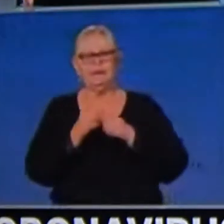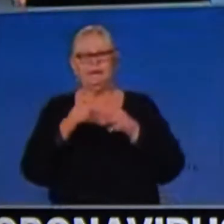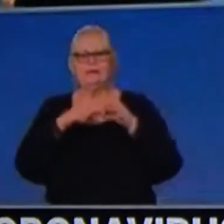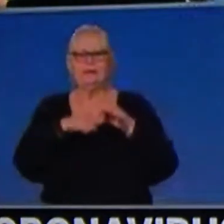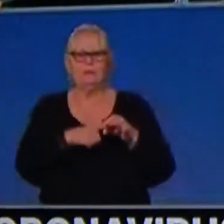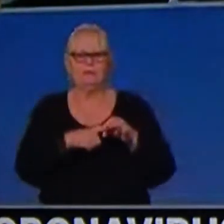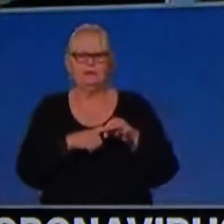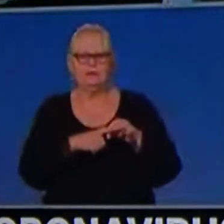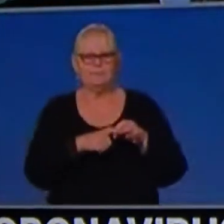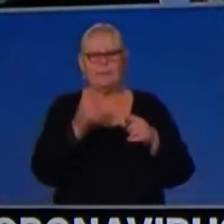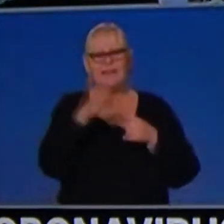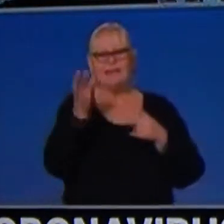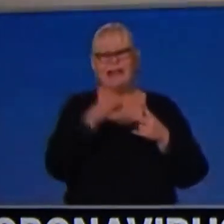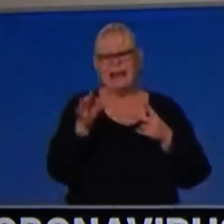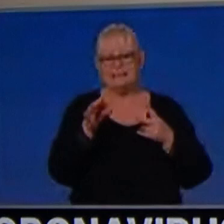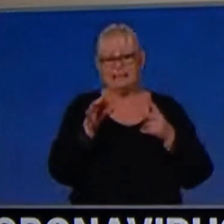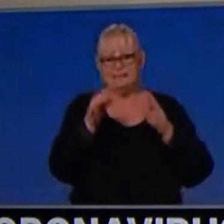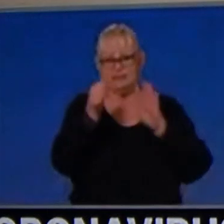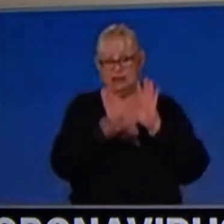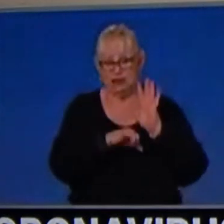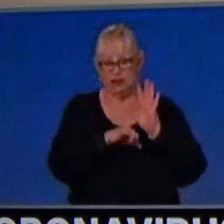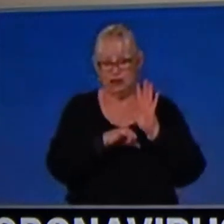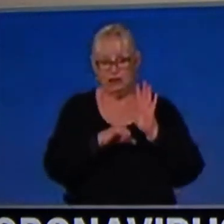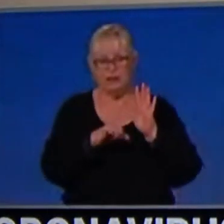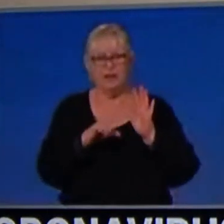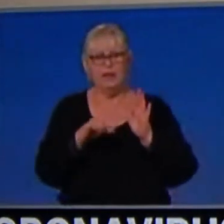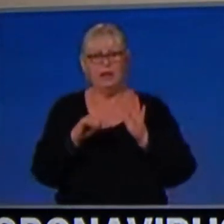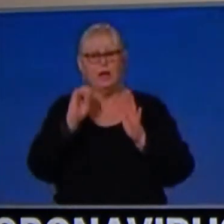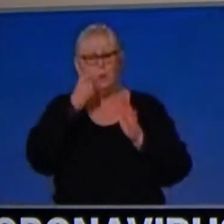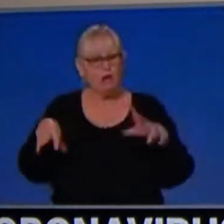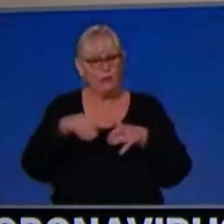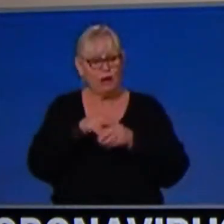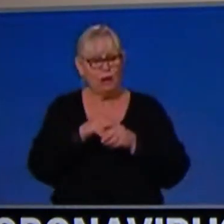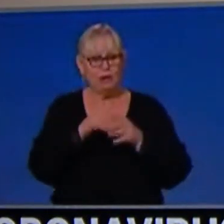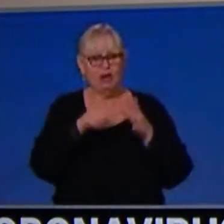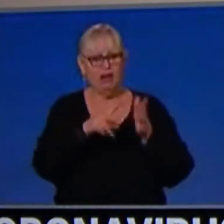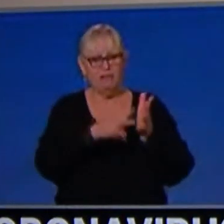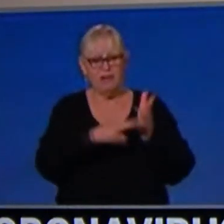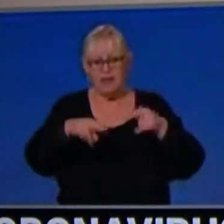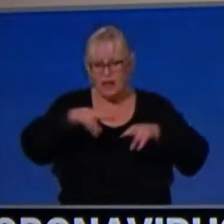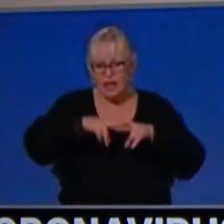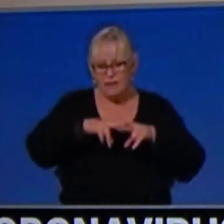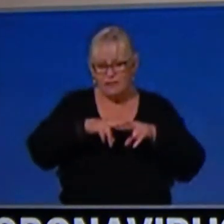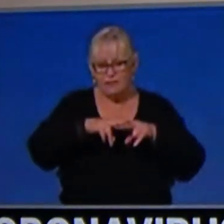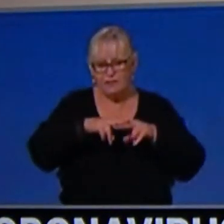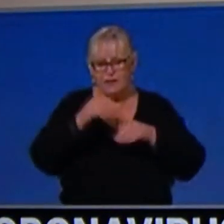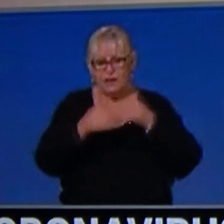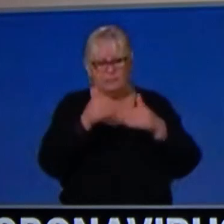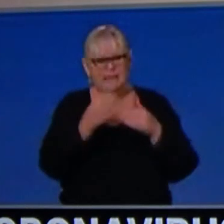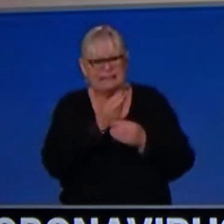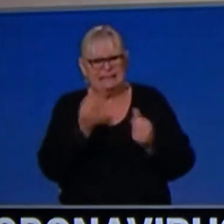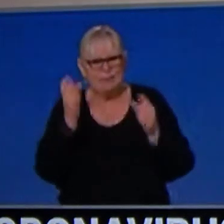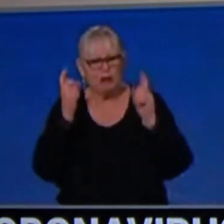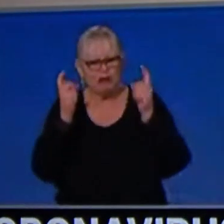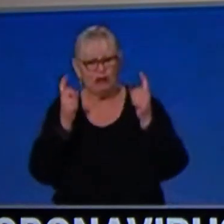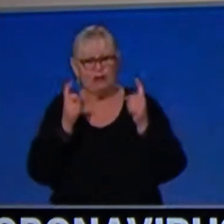addition to the elective surgery that you're going to be reviewing, might you also include IVF procedures? Obviously, that's been a concern for parents